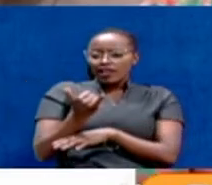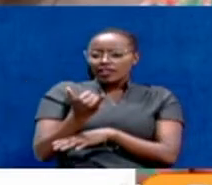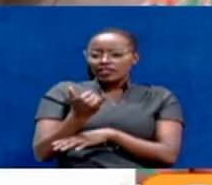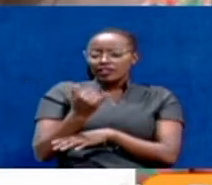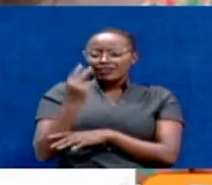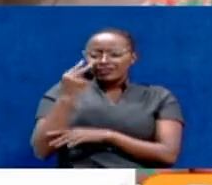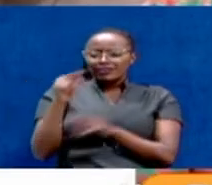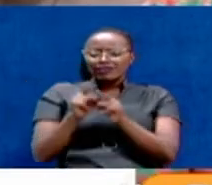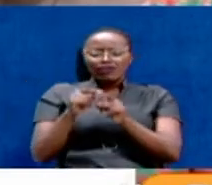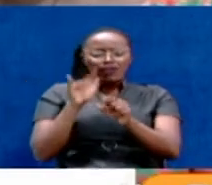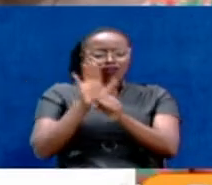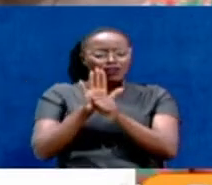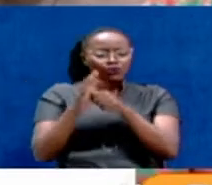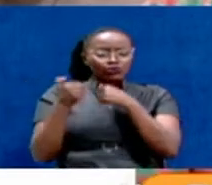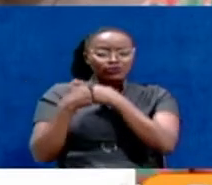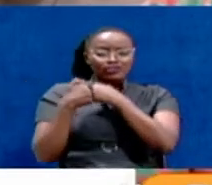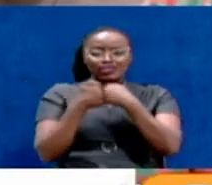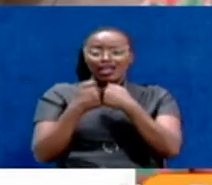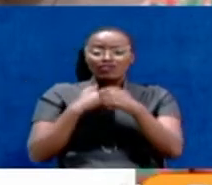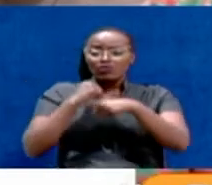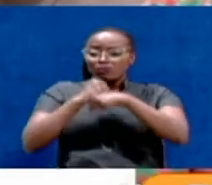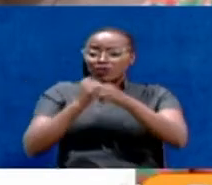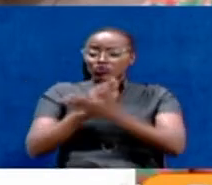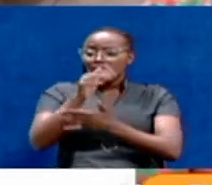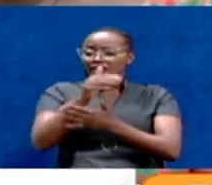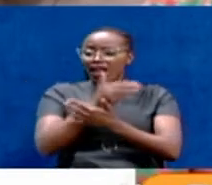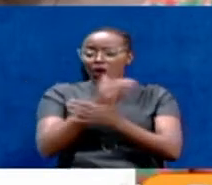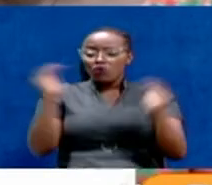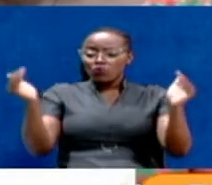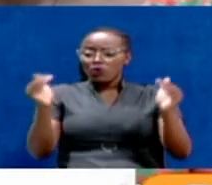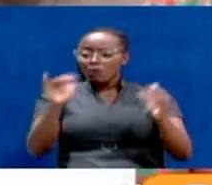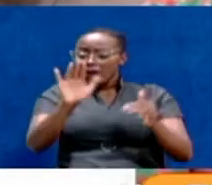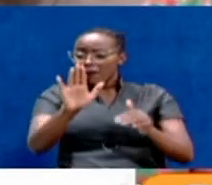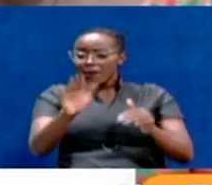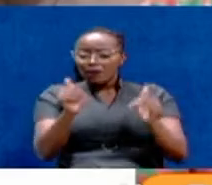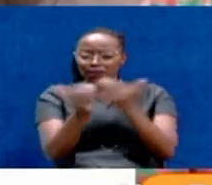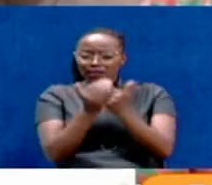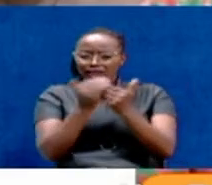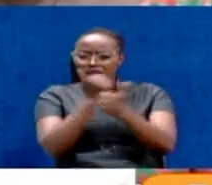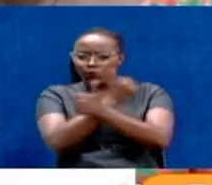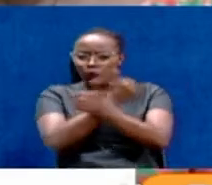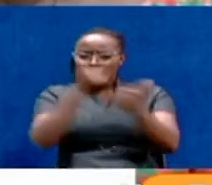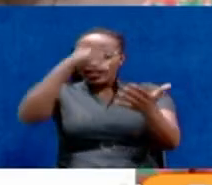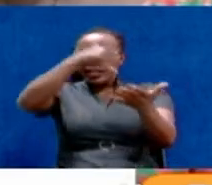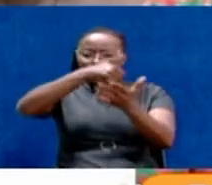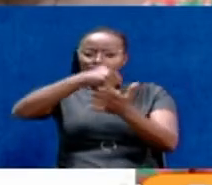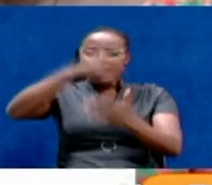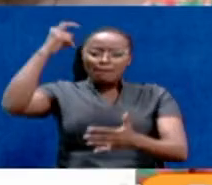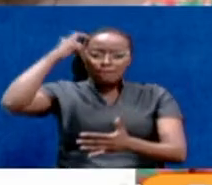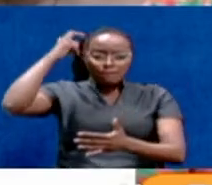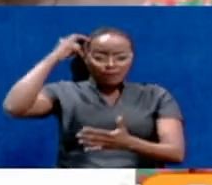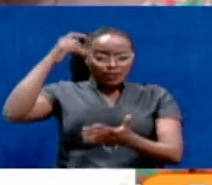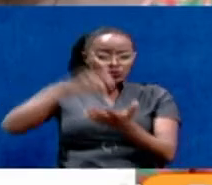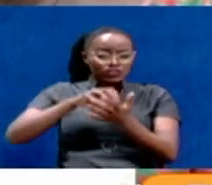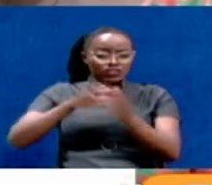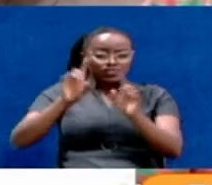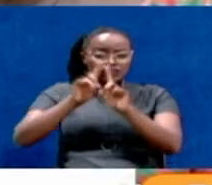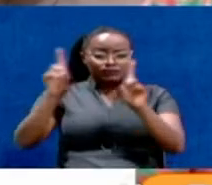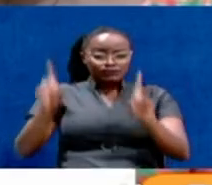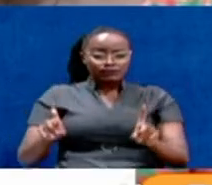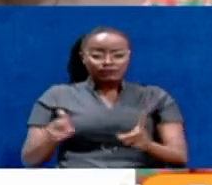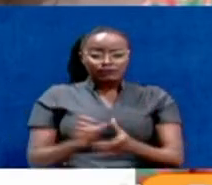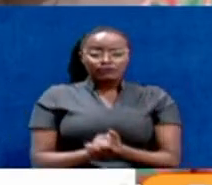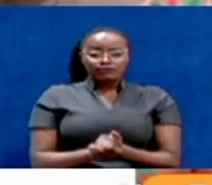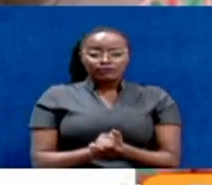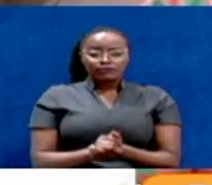they seem to be going through a lot of challenges. How are you ensuring that their welfare is well taken care of, including their mental state?